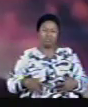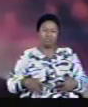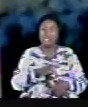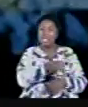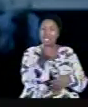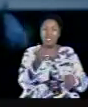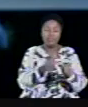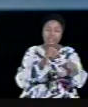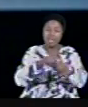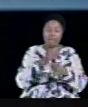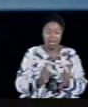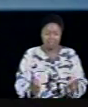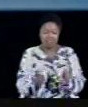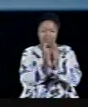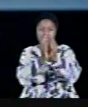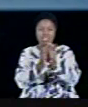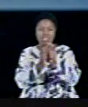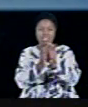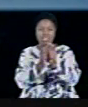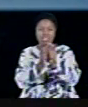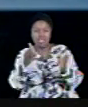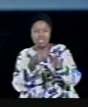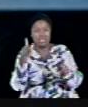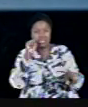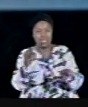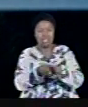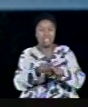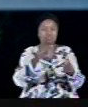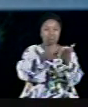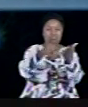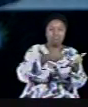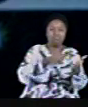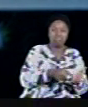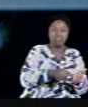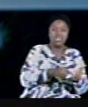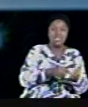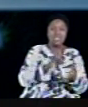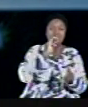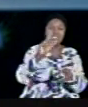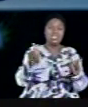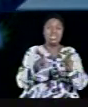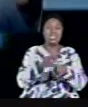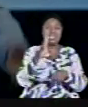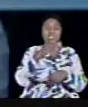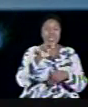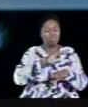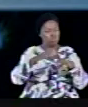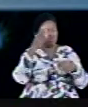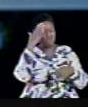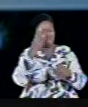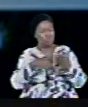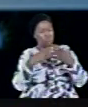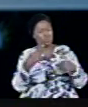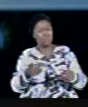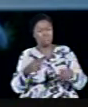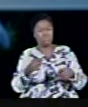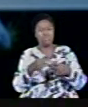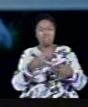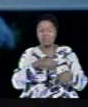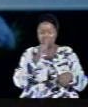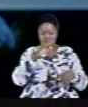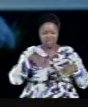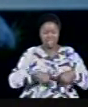and so, it's like, you know, I'm just fagged out, totally tired. I know he knows